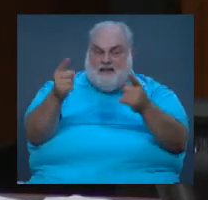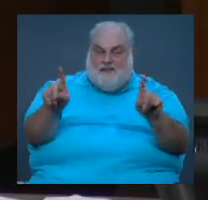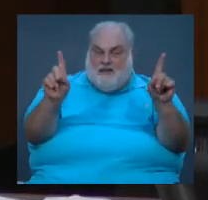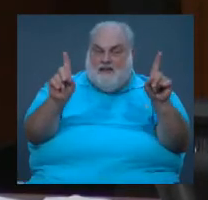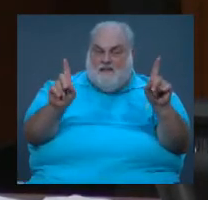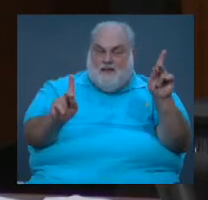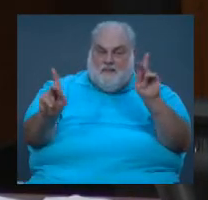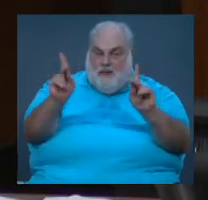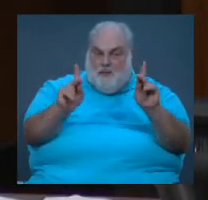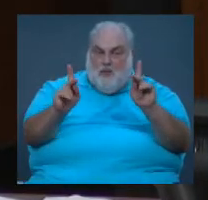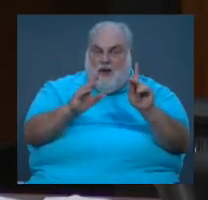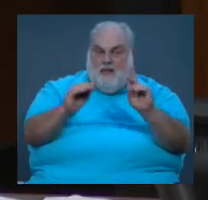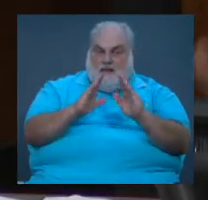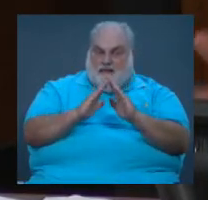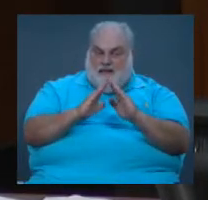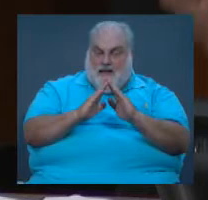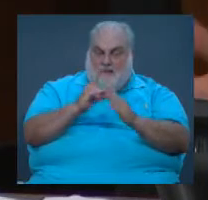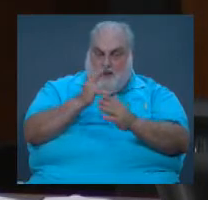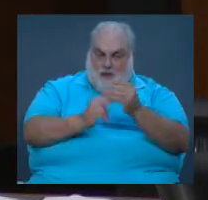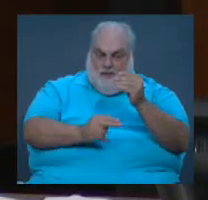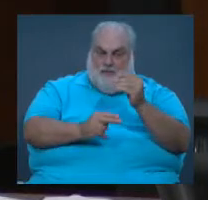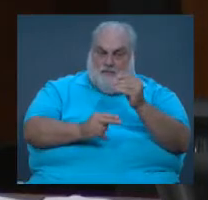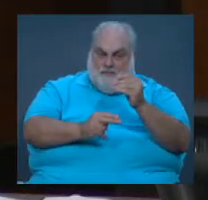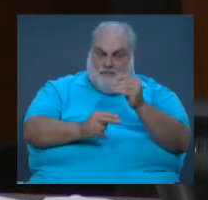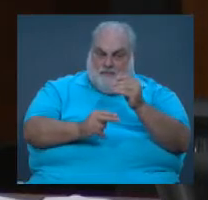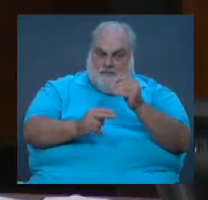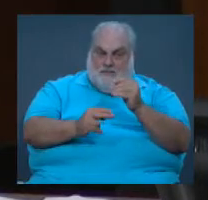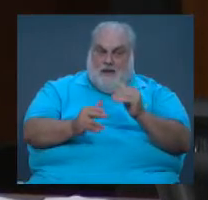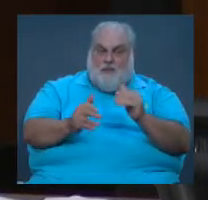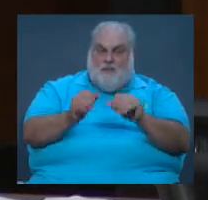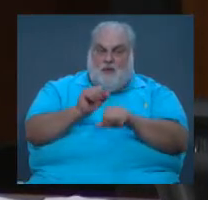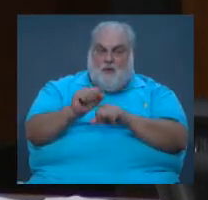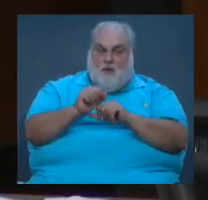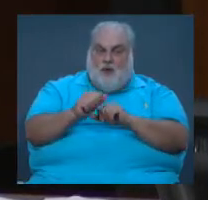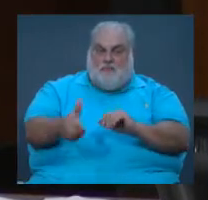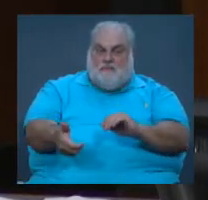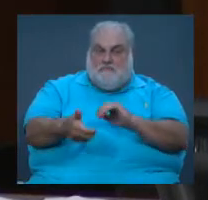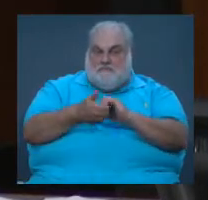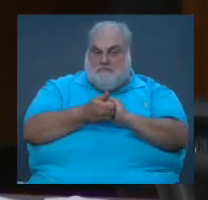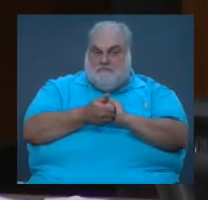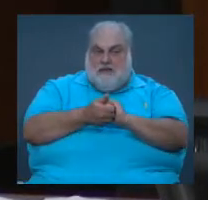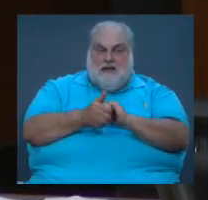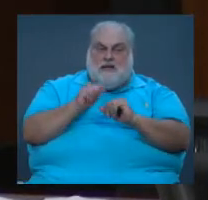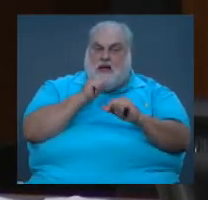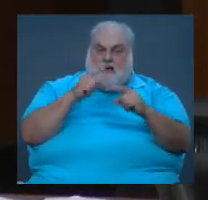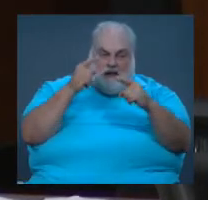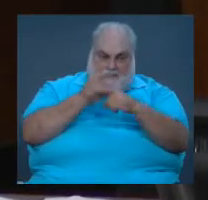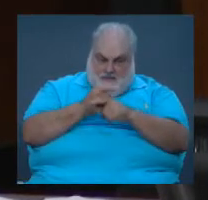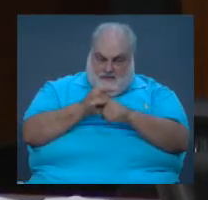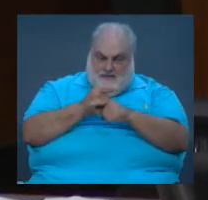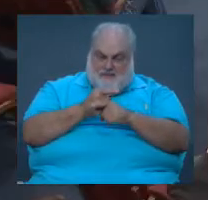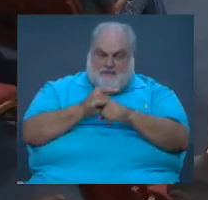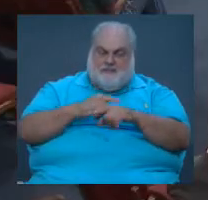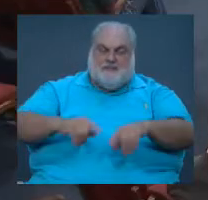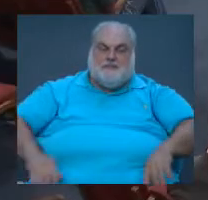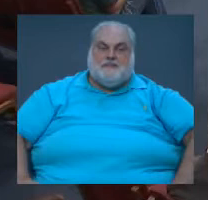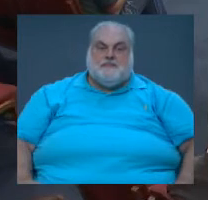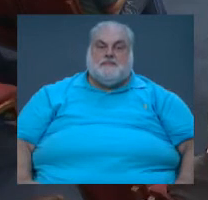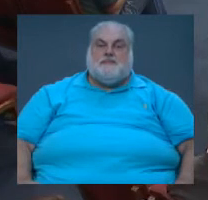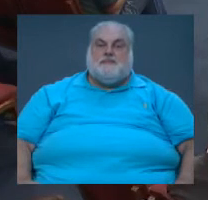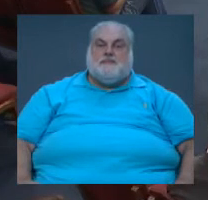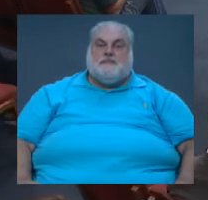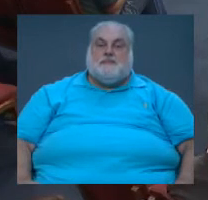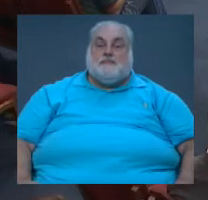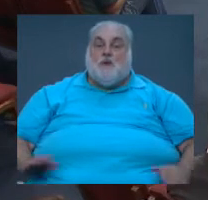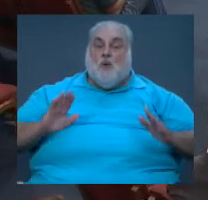the residents as well. So you have this duality that's working. We're working in concert with each other, not in conflict with each other. Correct. So